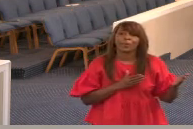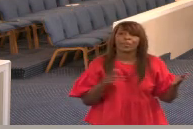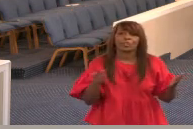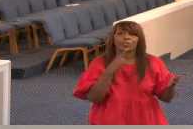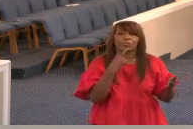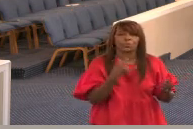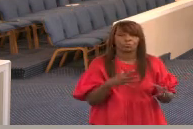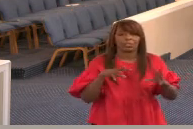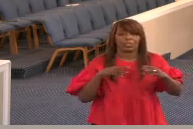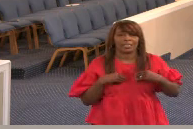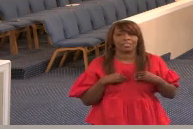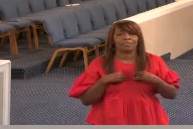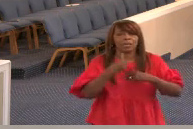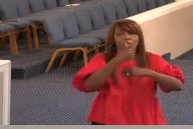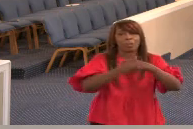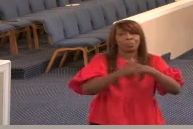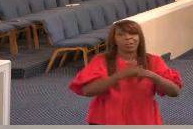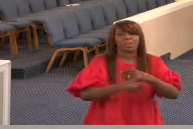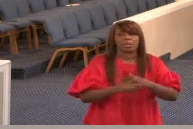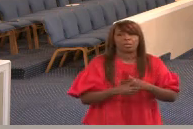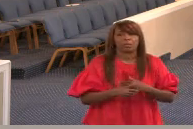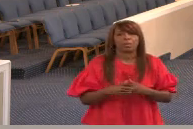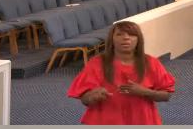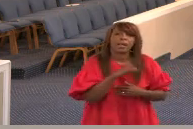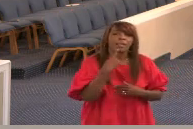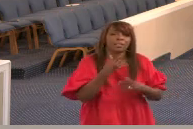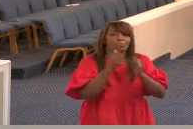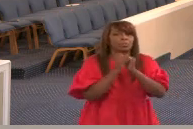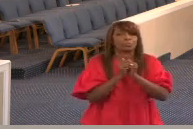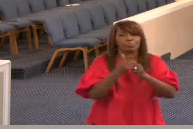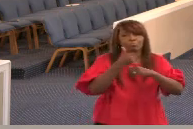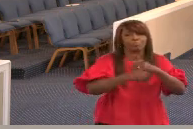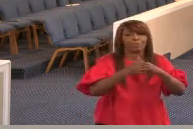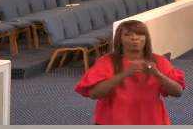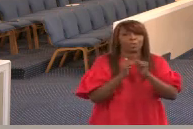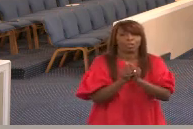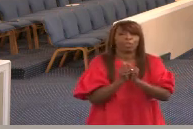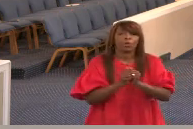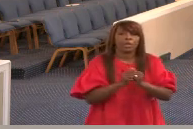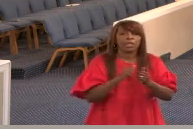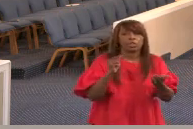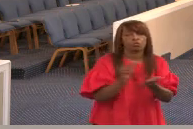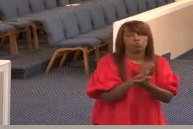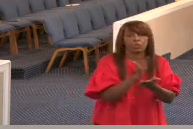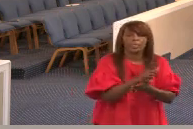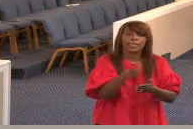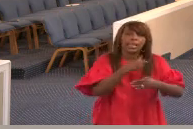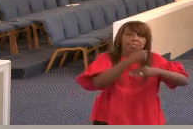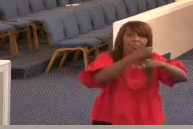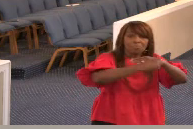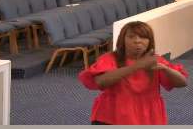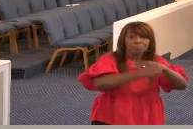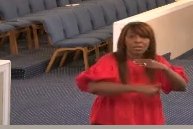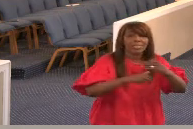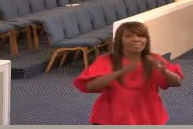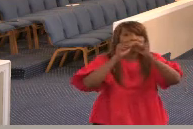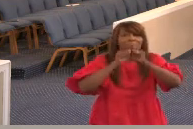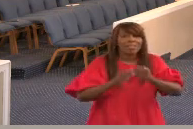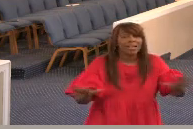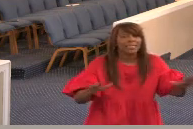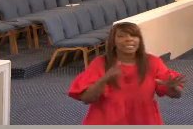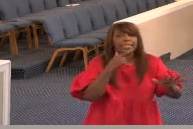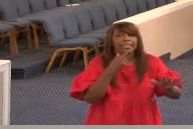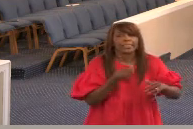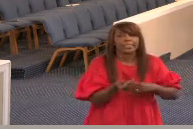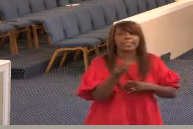break bread and break bread together. Scripture says, Jesus took the bread, blessed it, and broke it, and said,